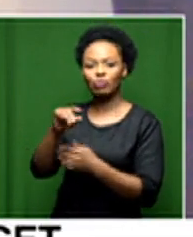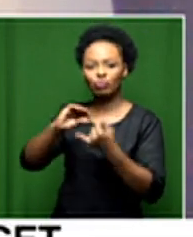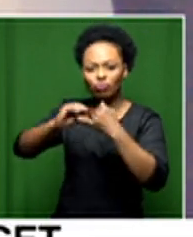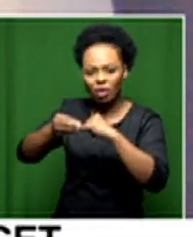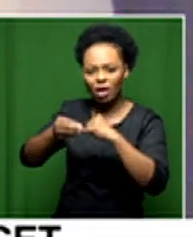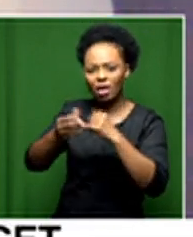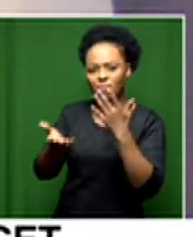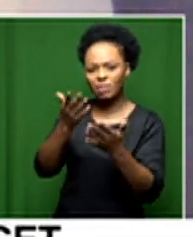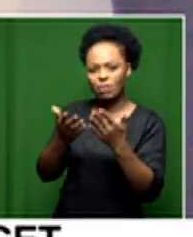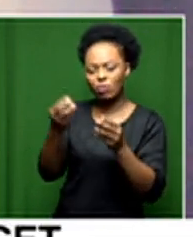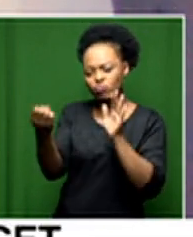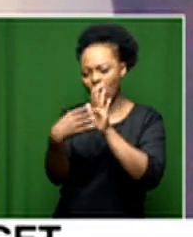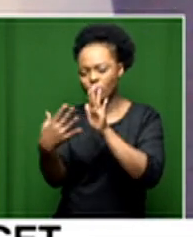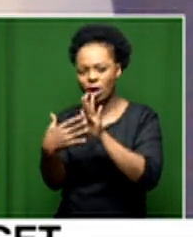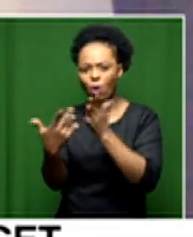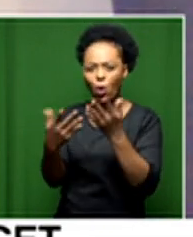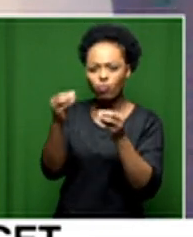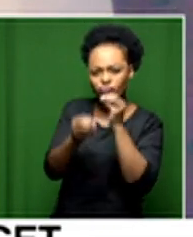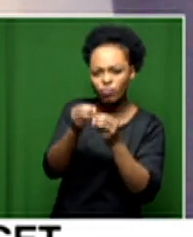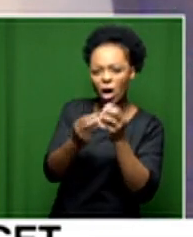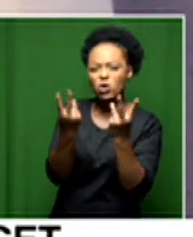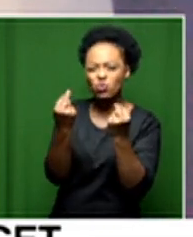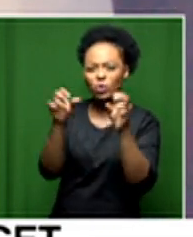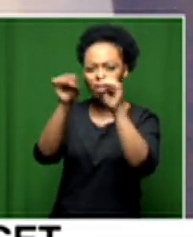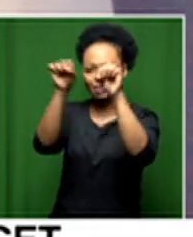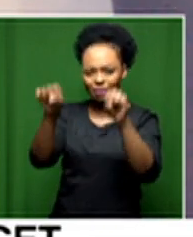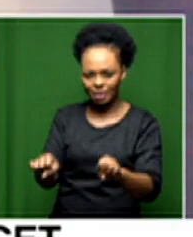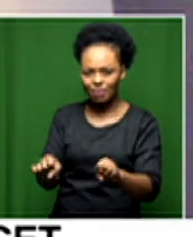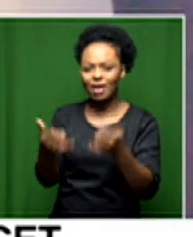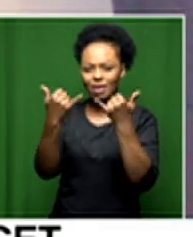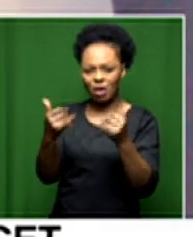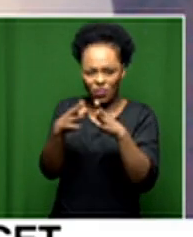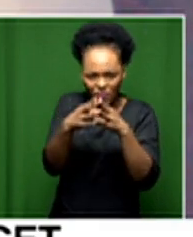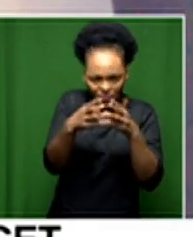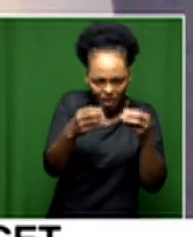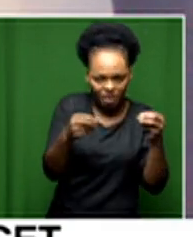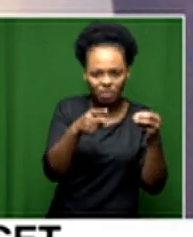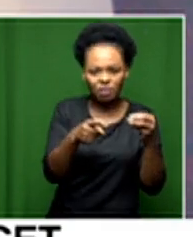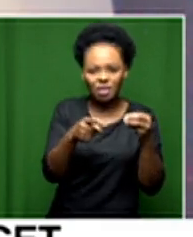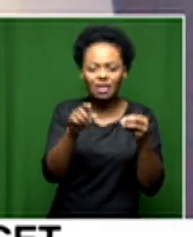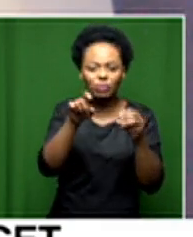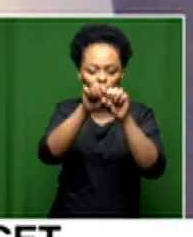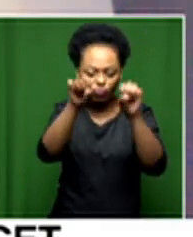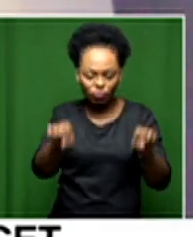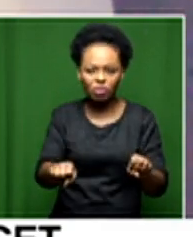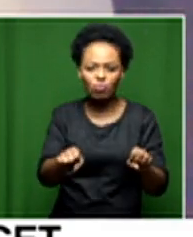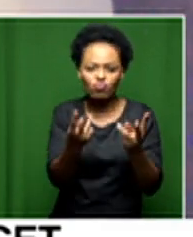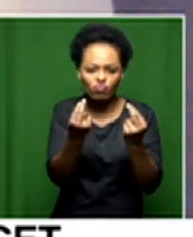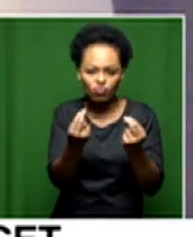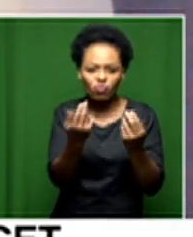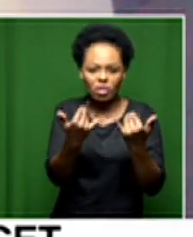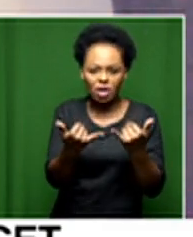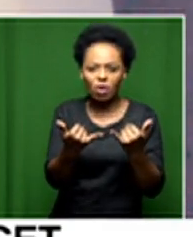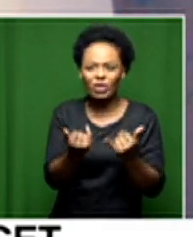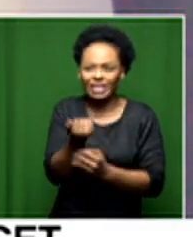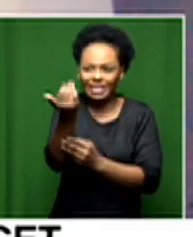of acquiring a new system. As we speak with you now, we have completed our user requirements for that system, and we will be going out on tender